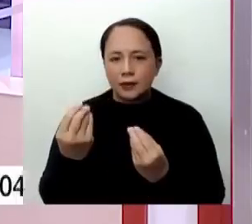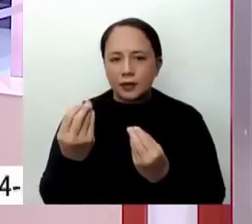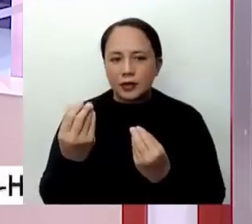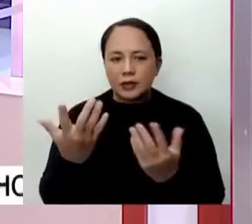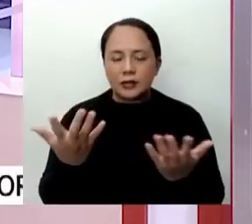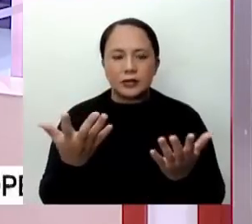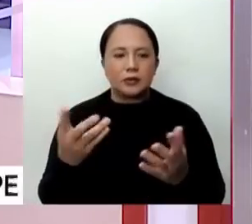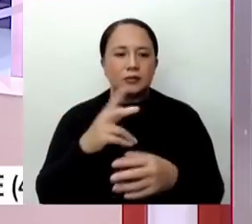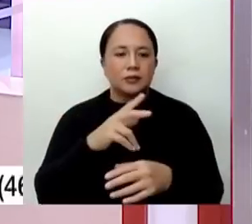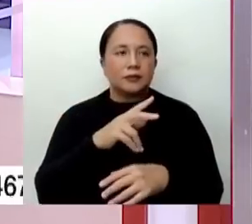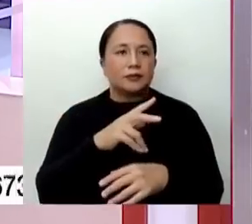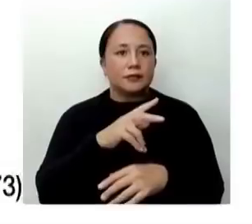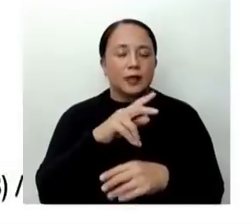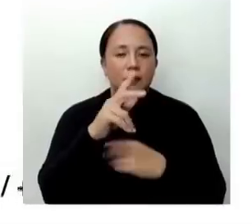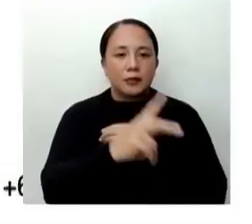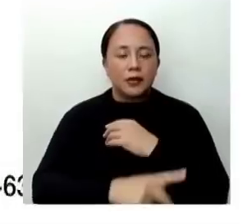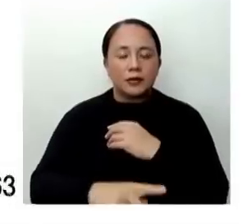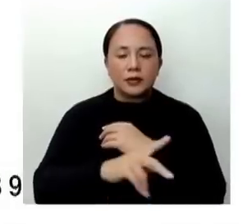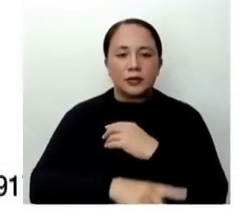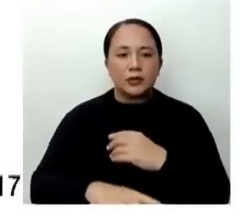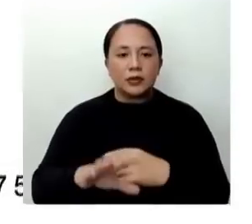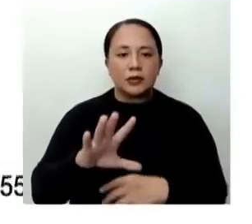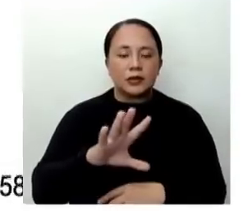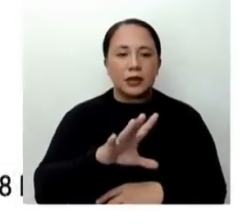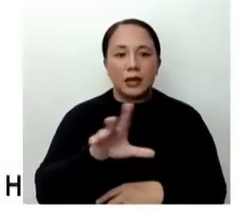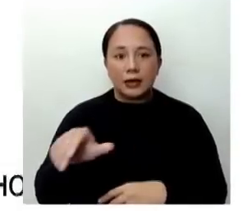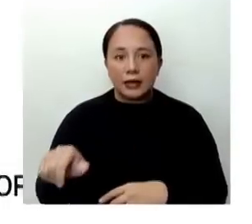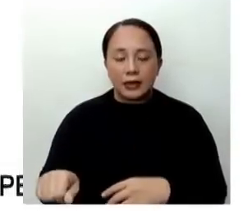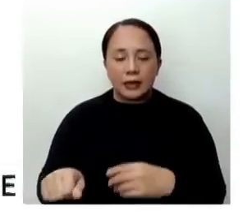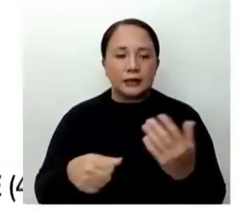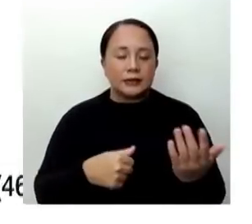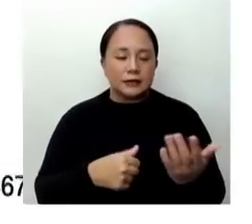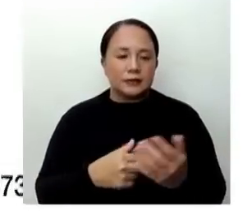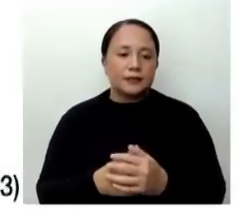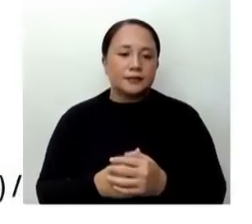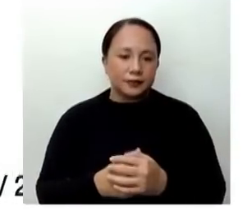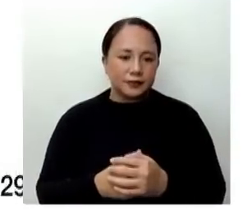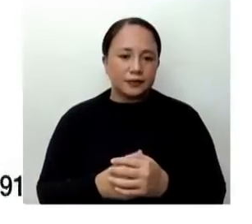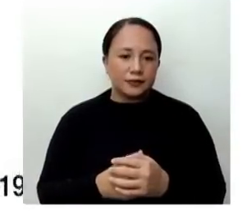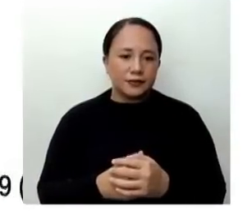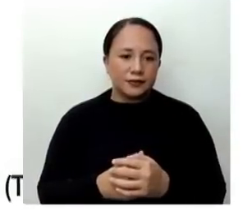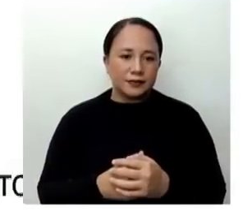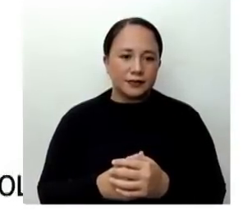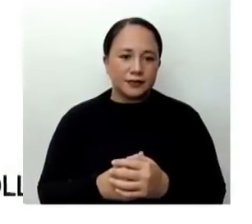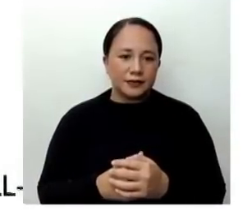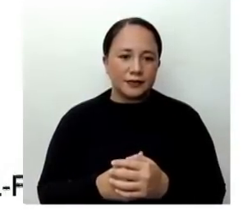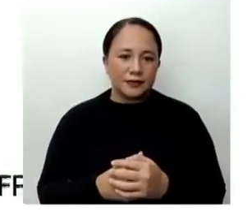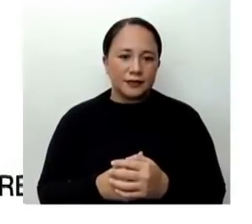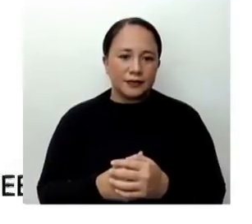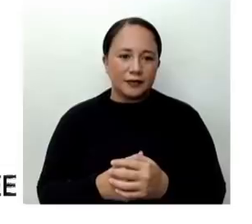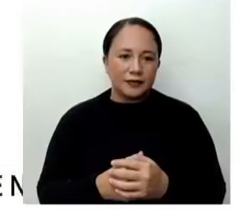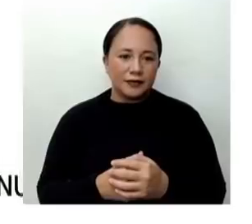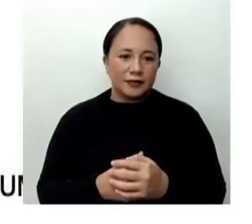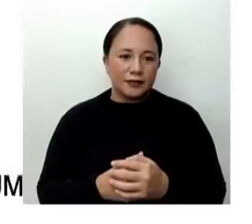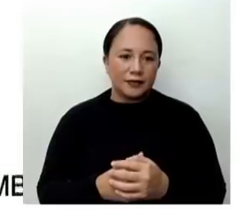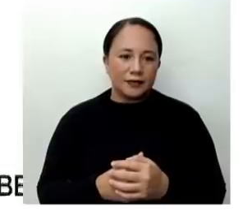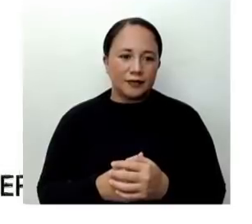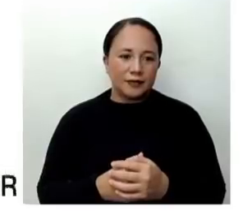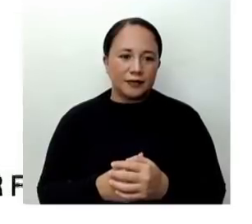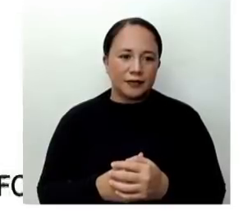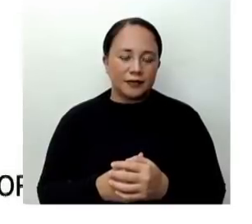province of Cagayan. Dennis Datu is in Santa Ana, Cagayan to give us the latest. He joins us live. Dennis, over to